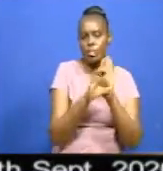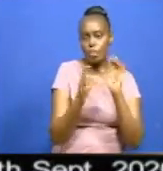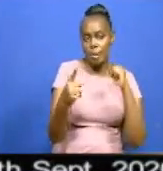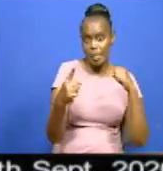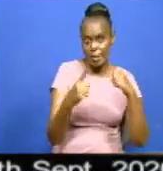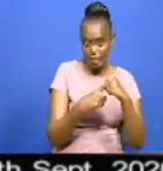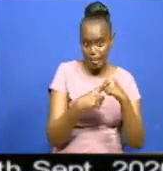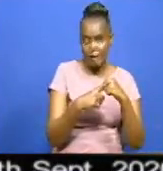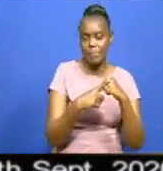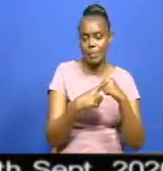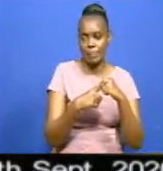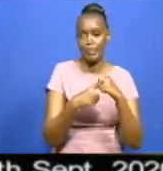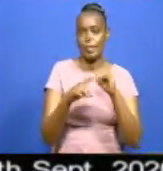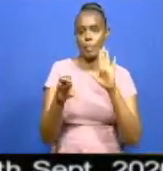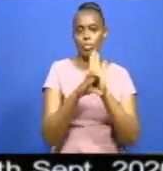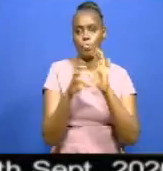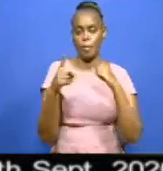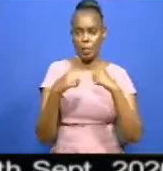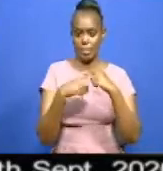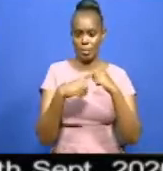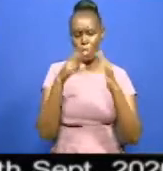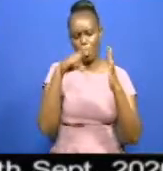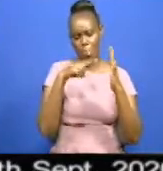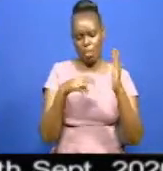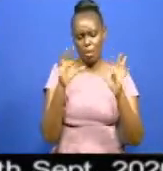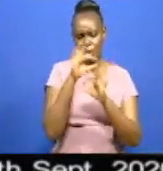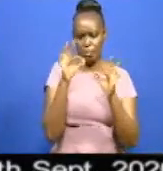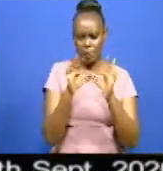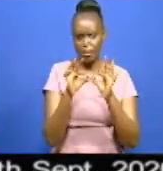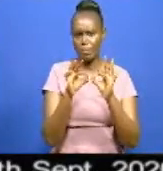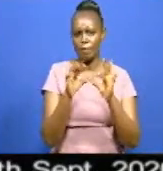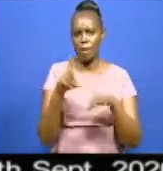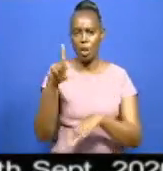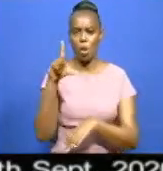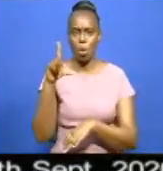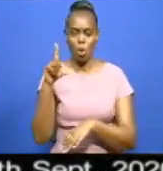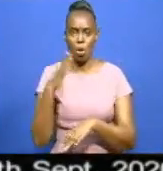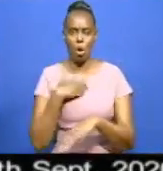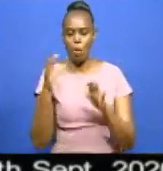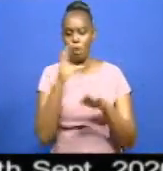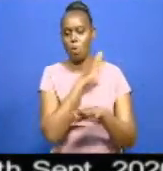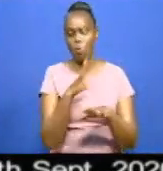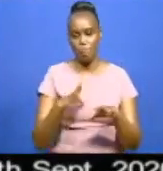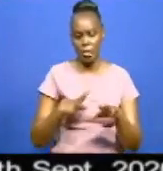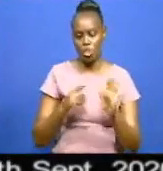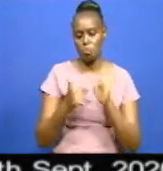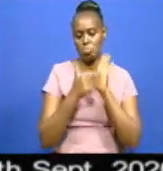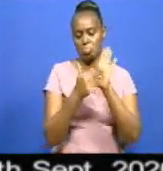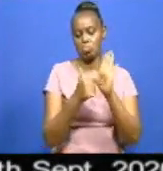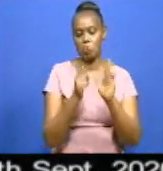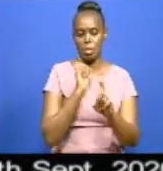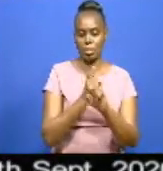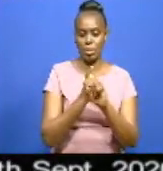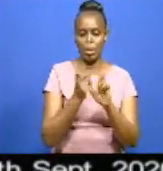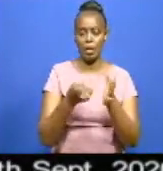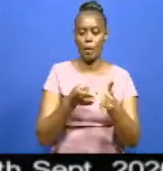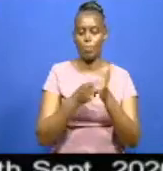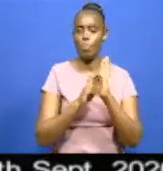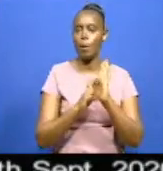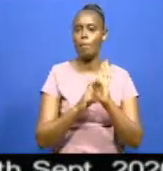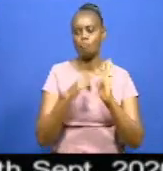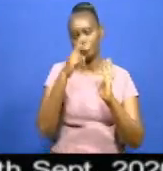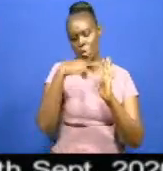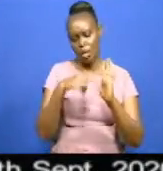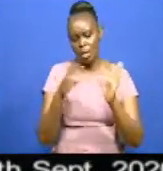see the committee referring to, looking in particular at our laws, which I see the committee is indicating in the statutory requirements, looking